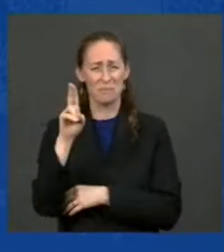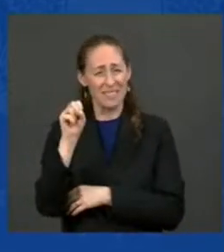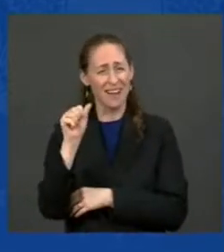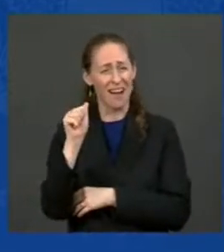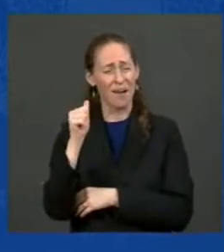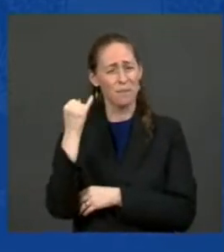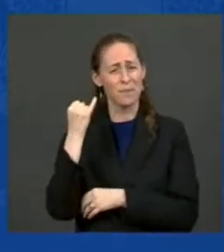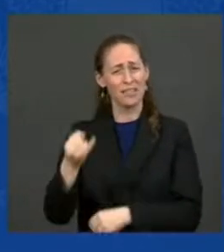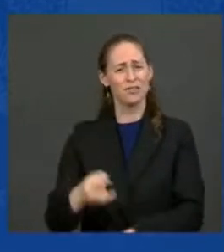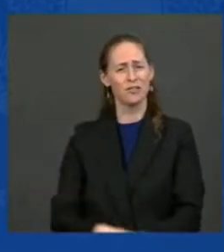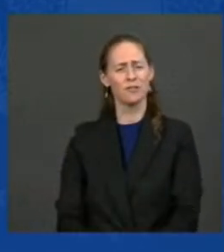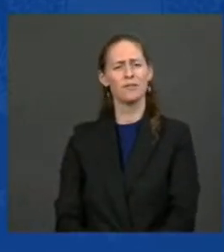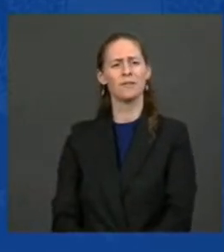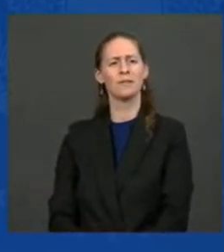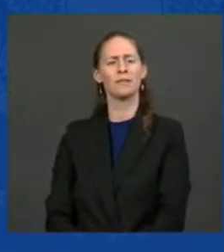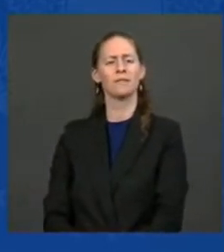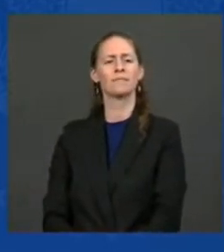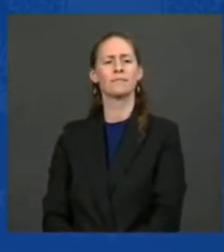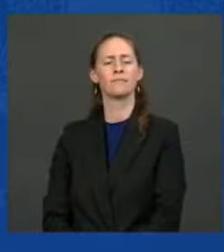In December,